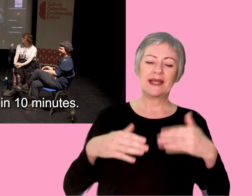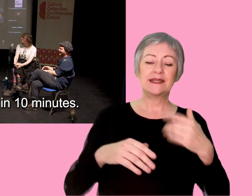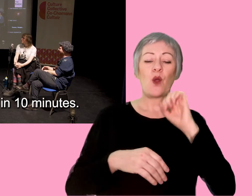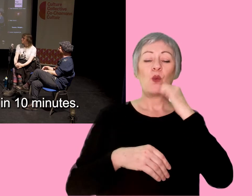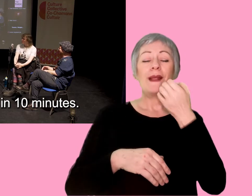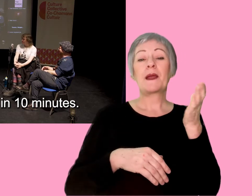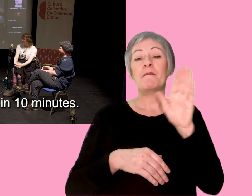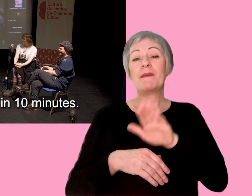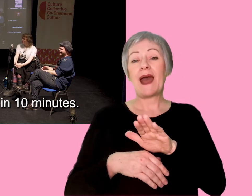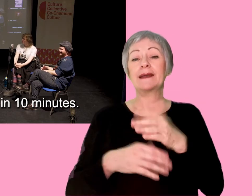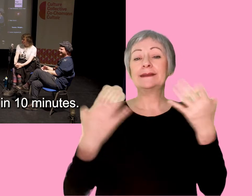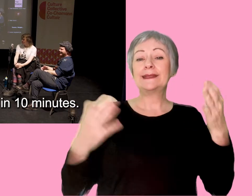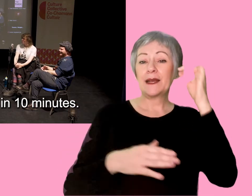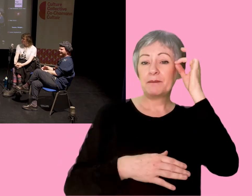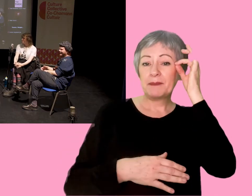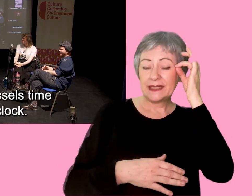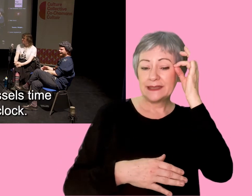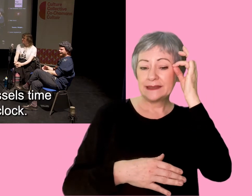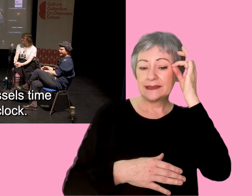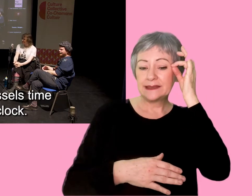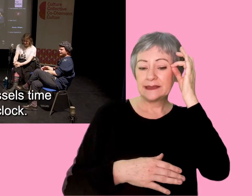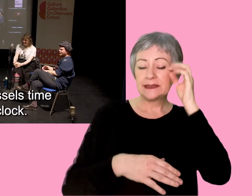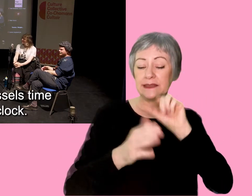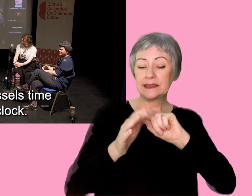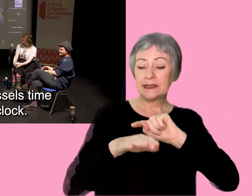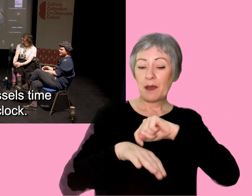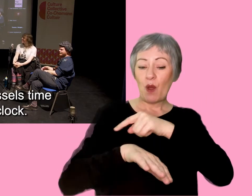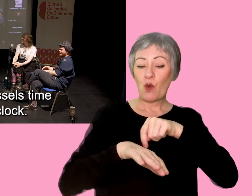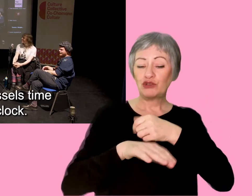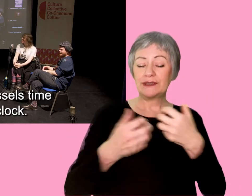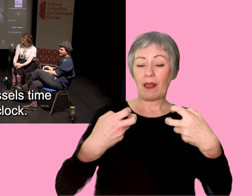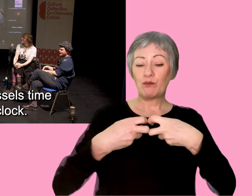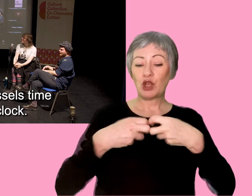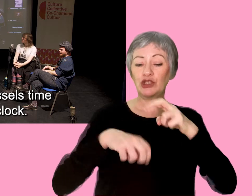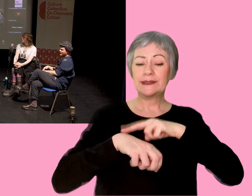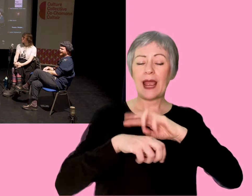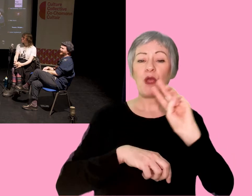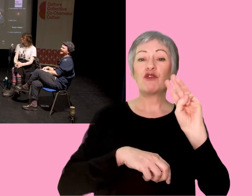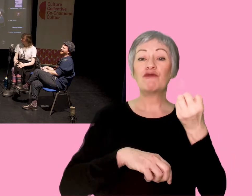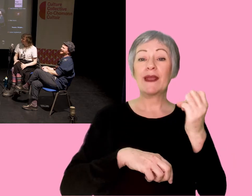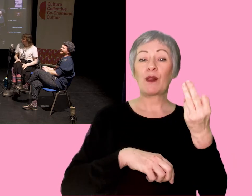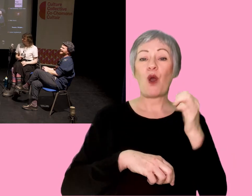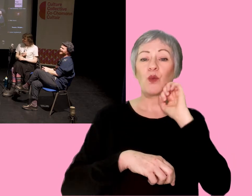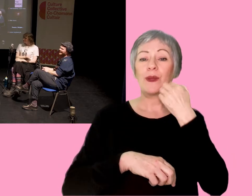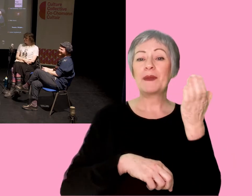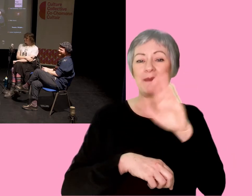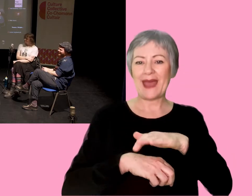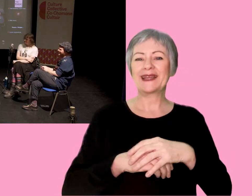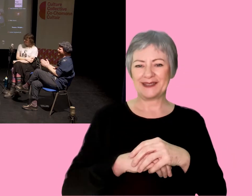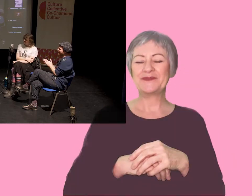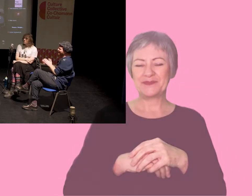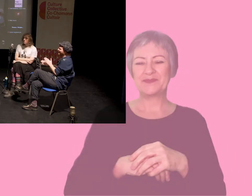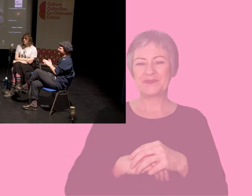come back in 10 minutes. My watch is still in Brussels time, but I think 3 o'clock. Yeah.